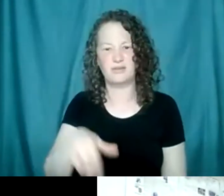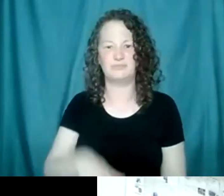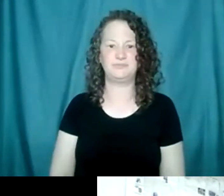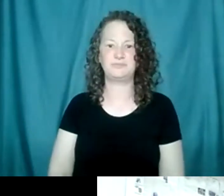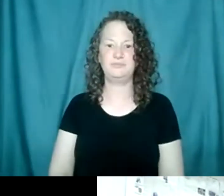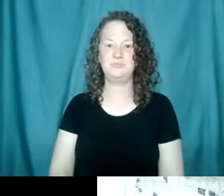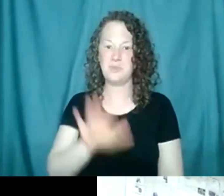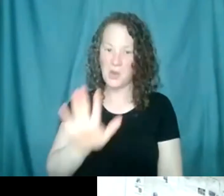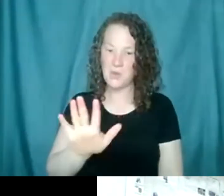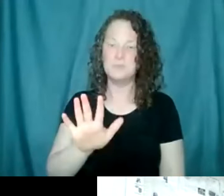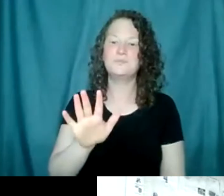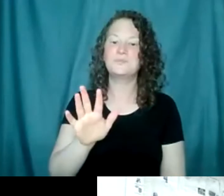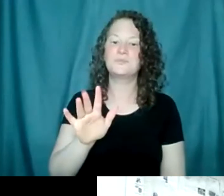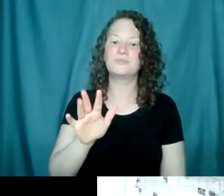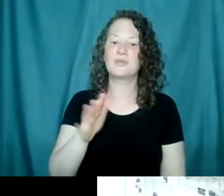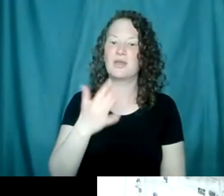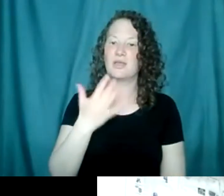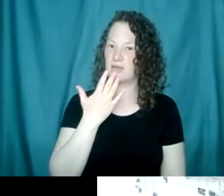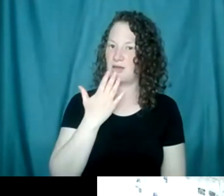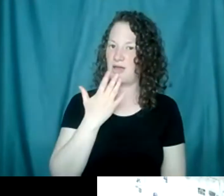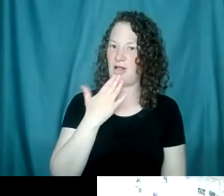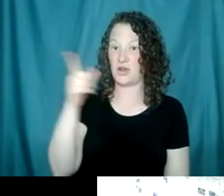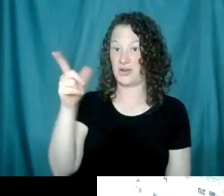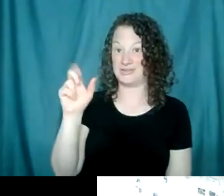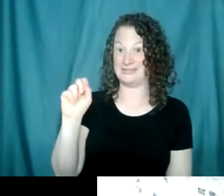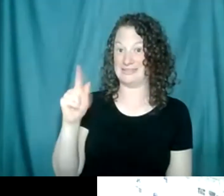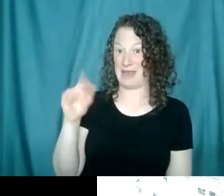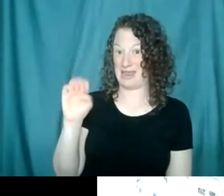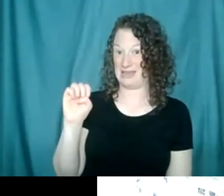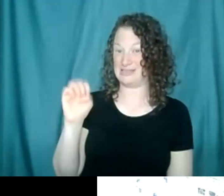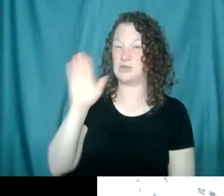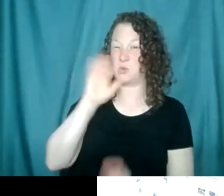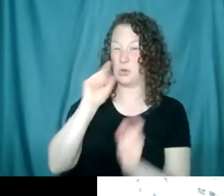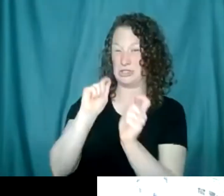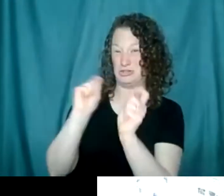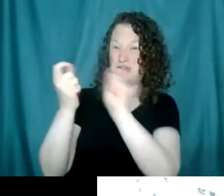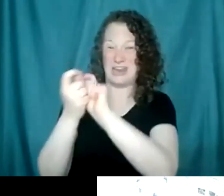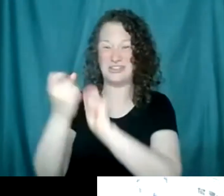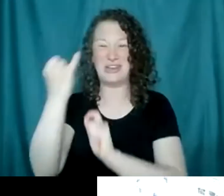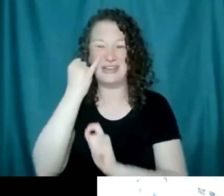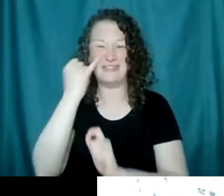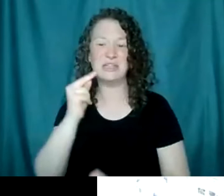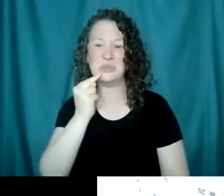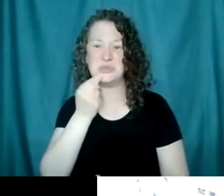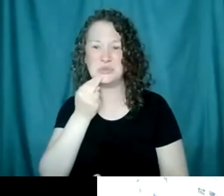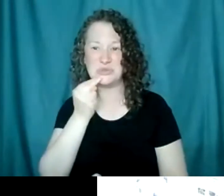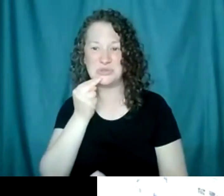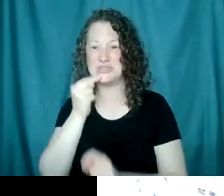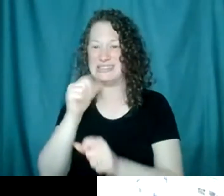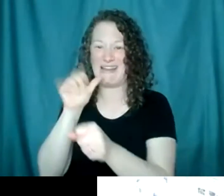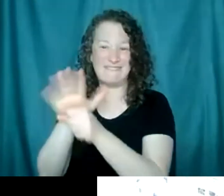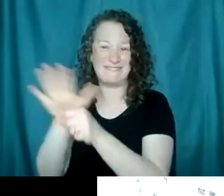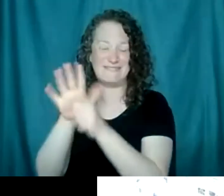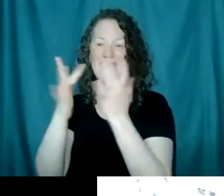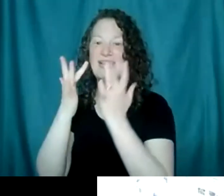The color would change if you have a nutrient deficiency, which is what we see here on Earth as